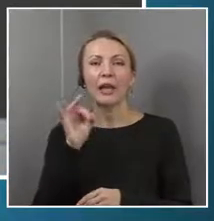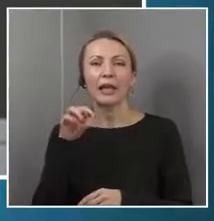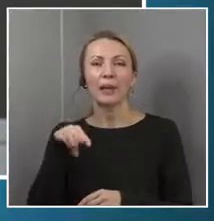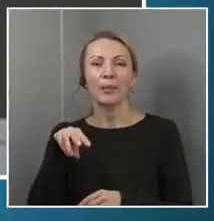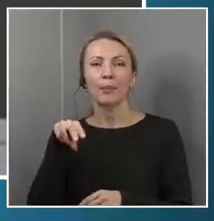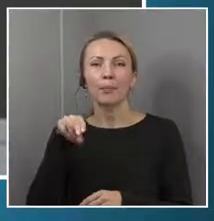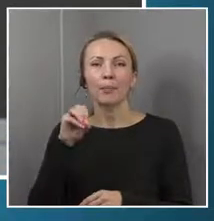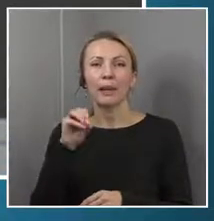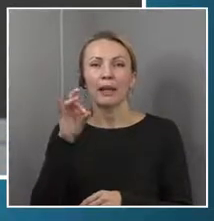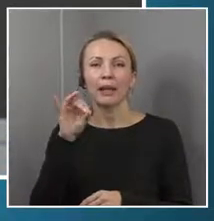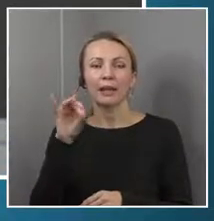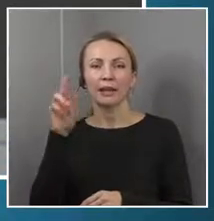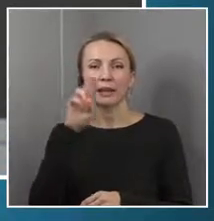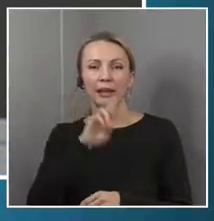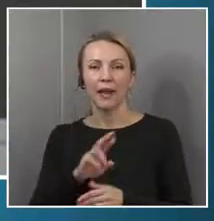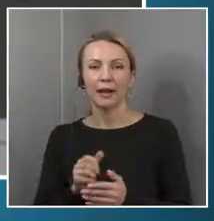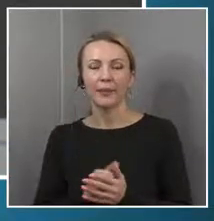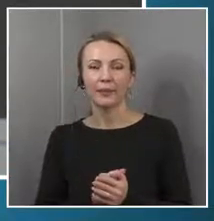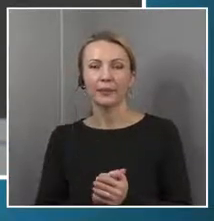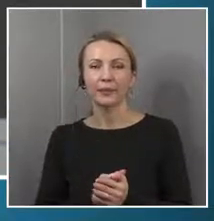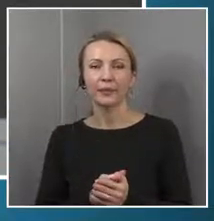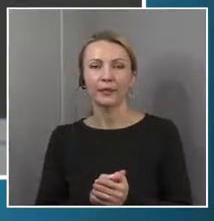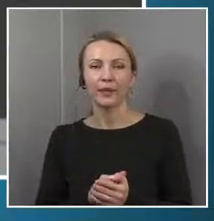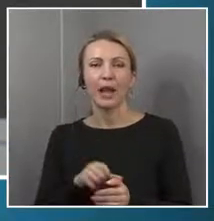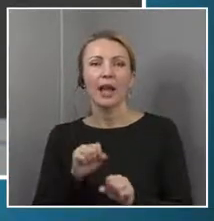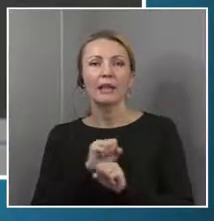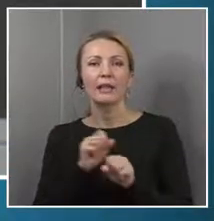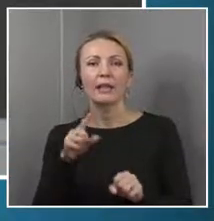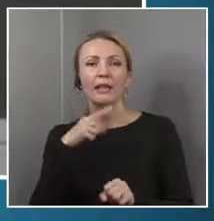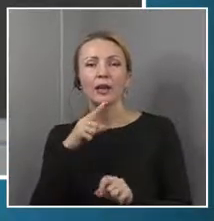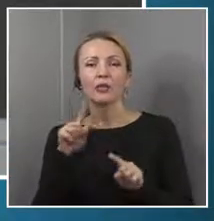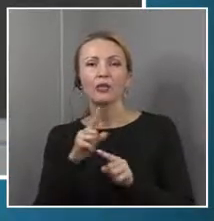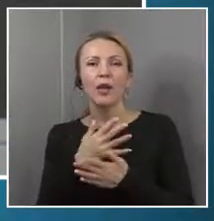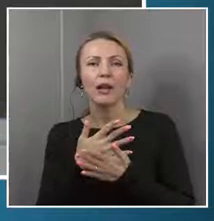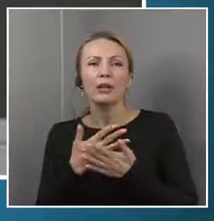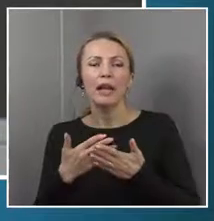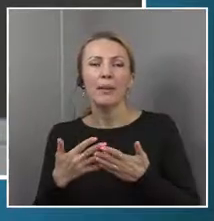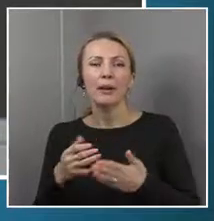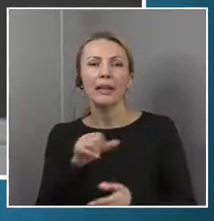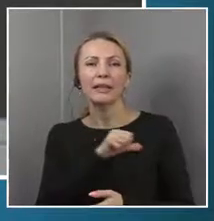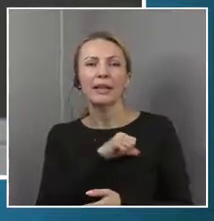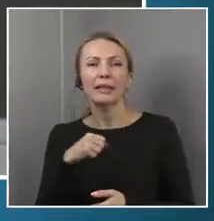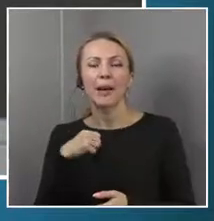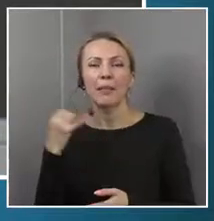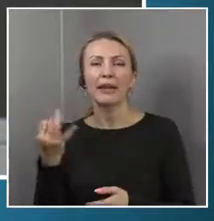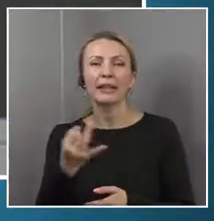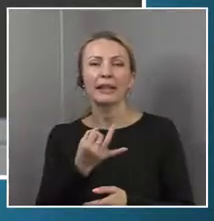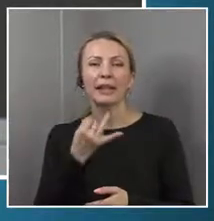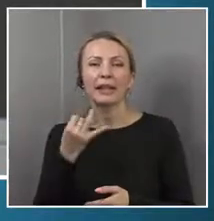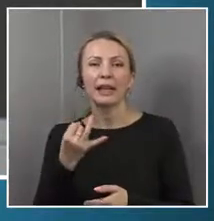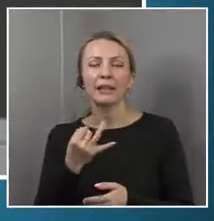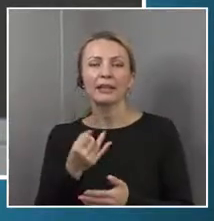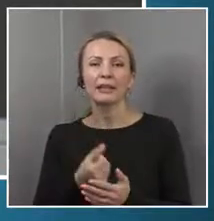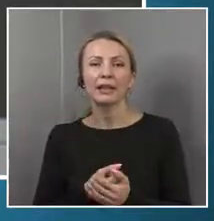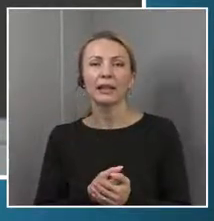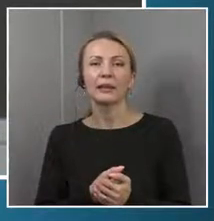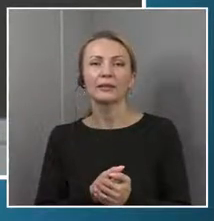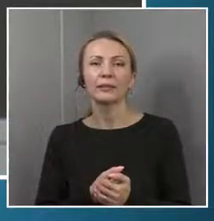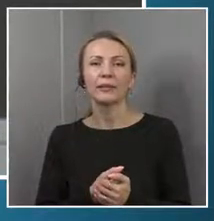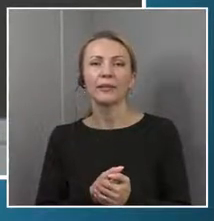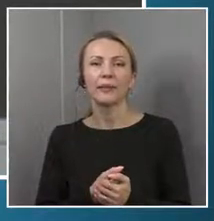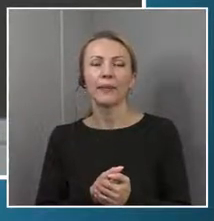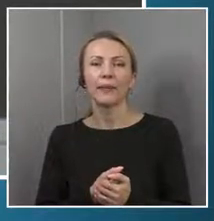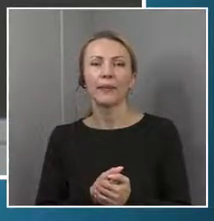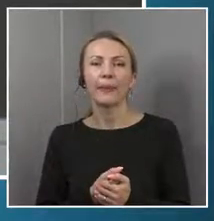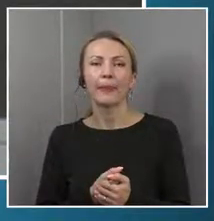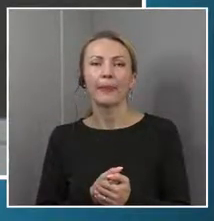Russian Empire is the hottest segment. I can't say that this is the most diverse segment or the most interesting one